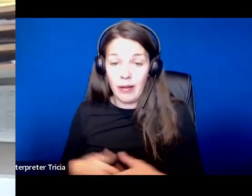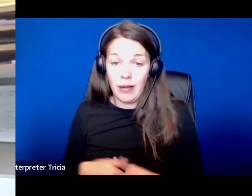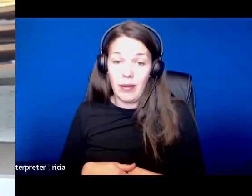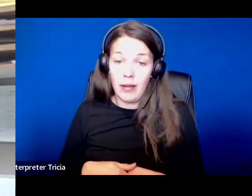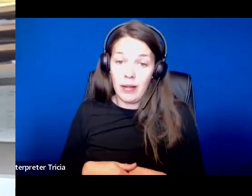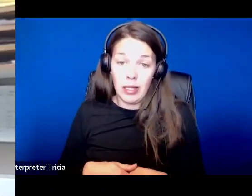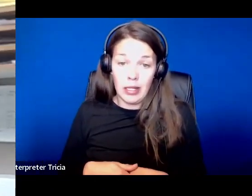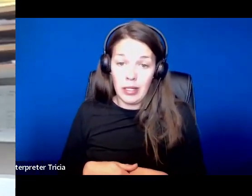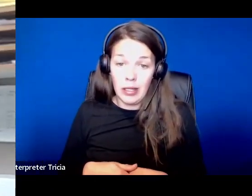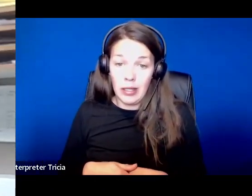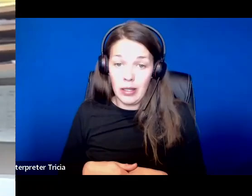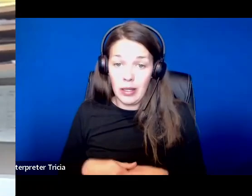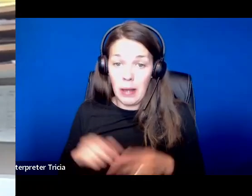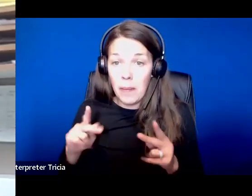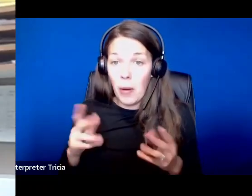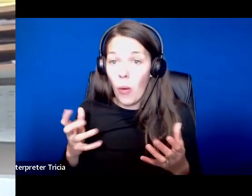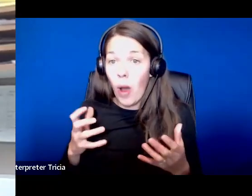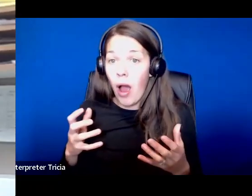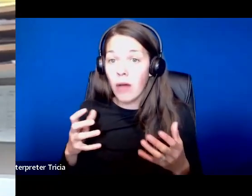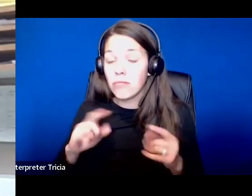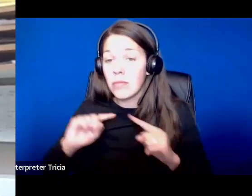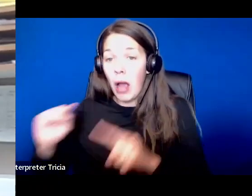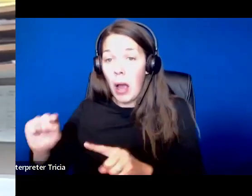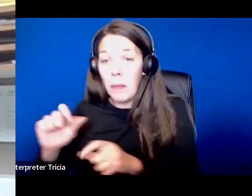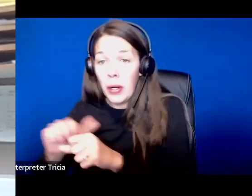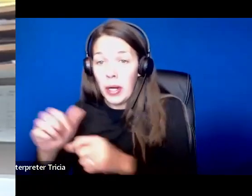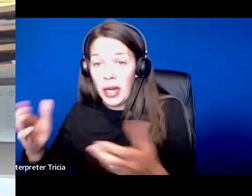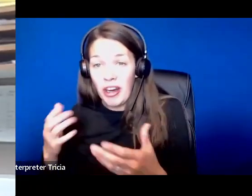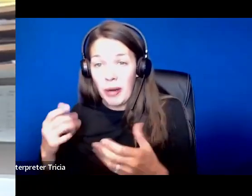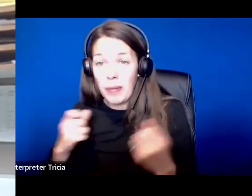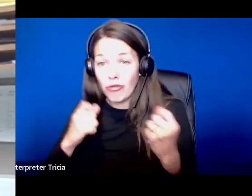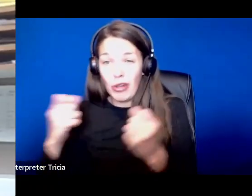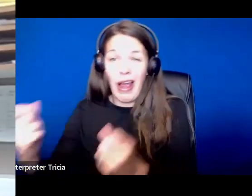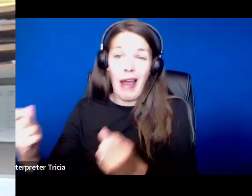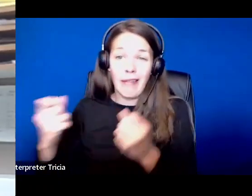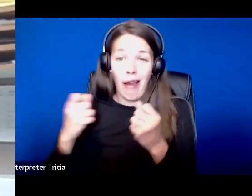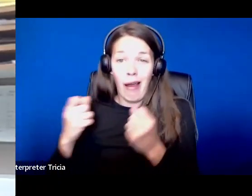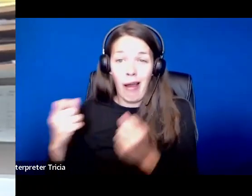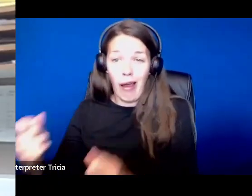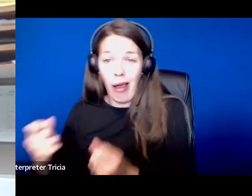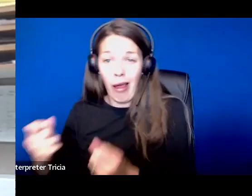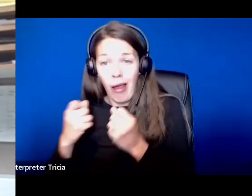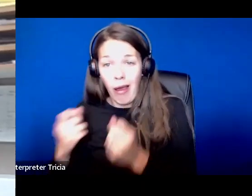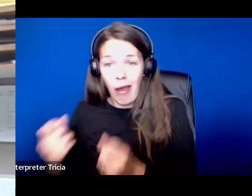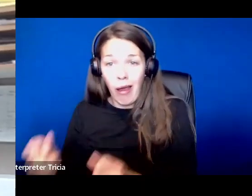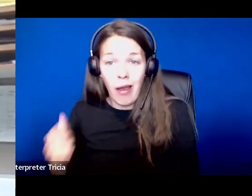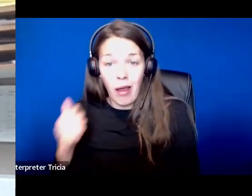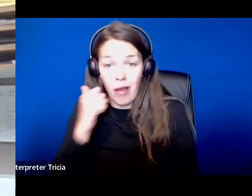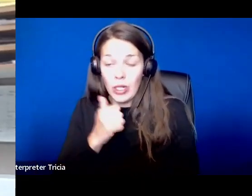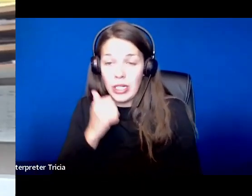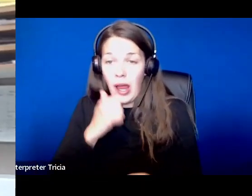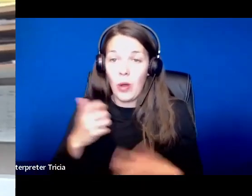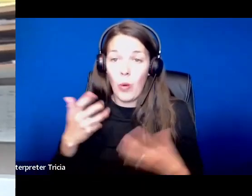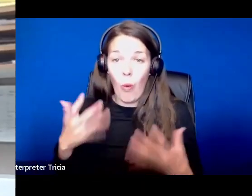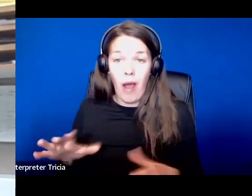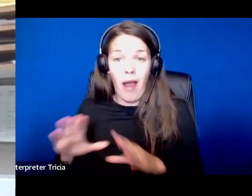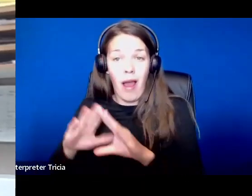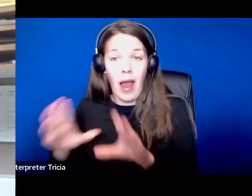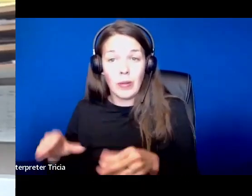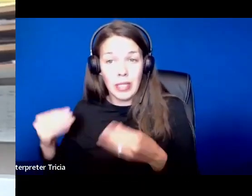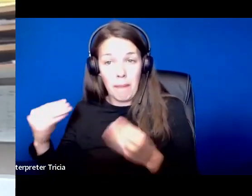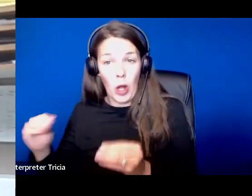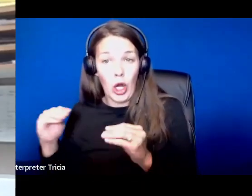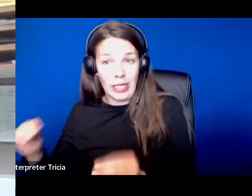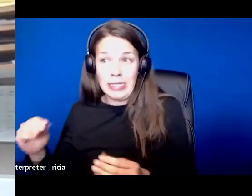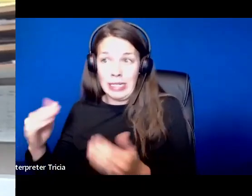a lot of our people want to come work here, but they don't want to be driving an hour and a half to 2 hours to get to work. And so our housing market's really